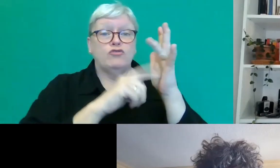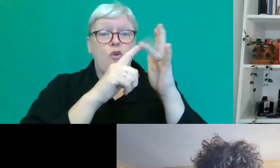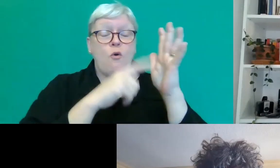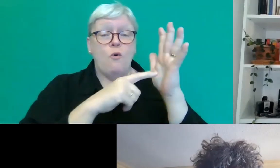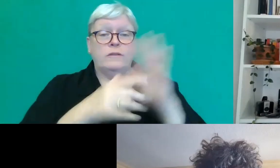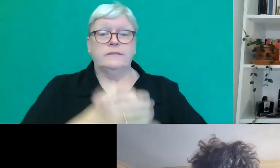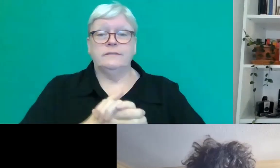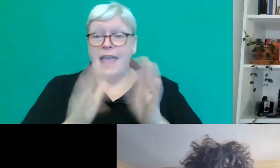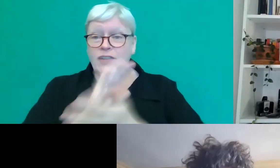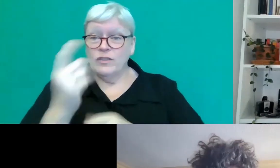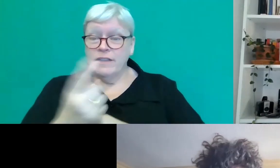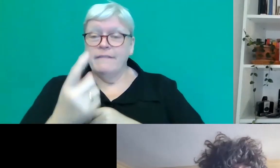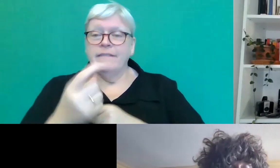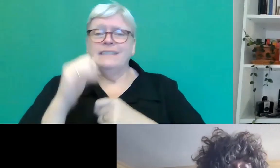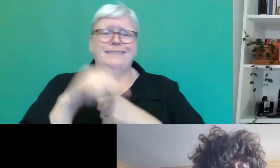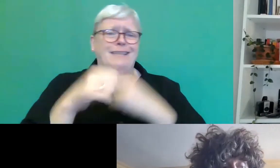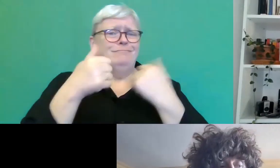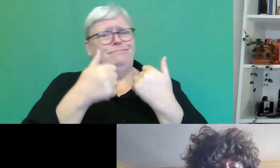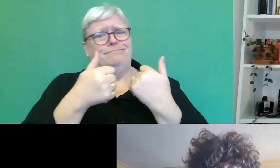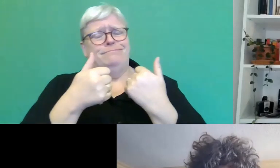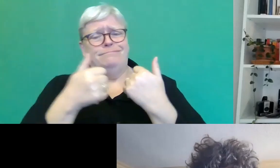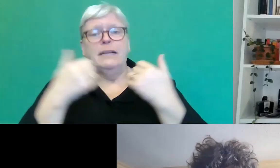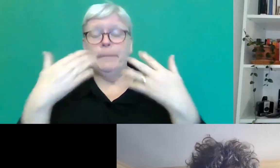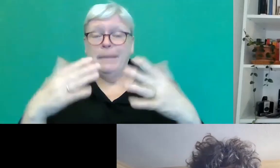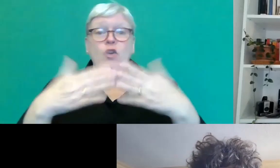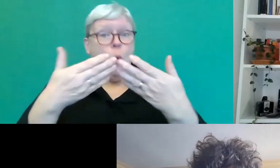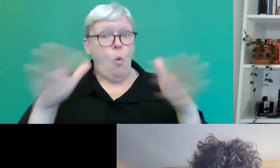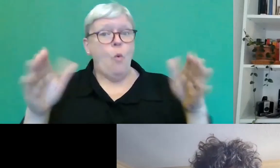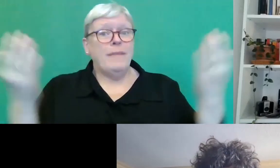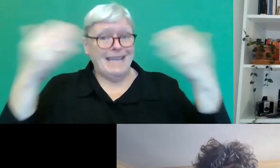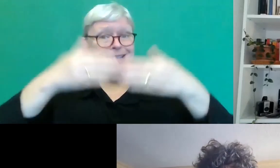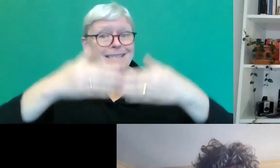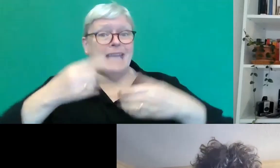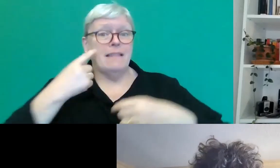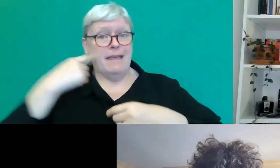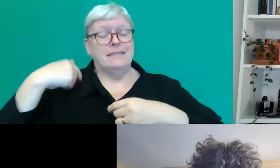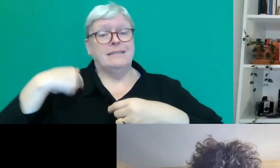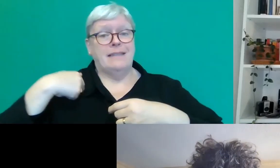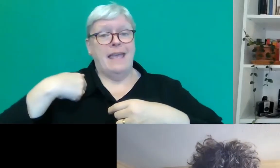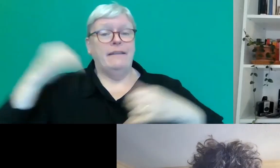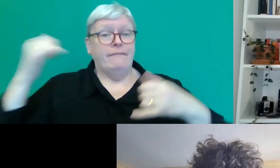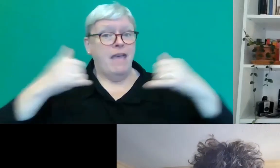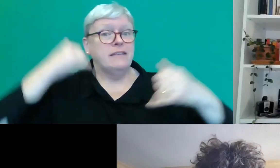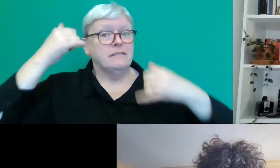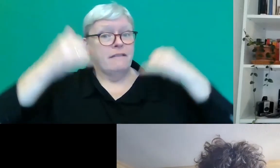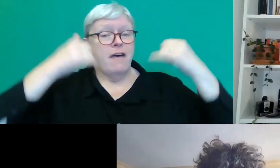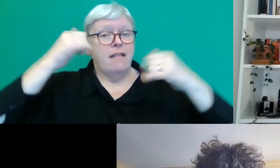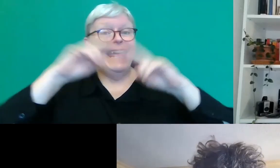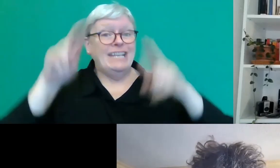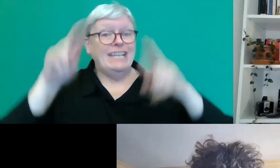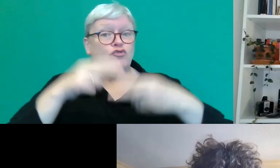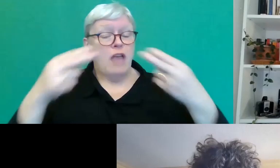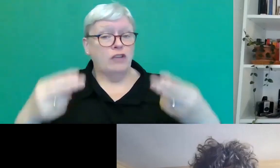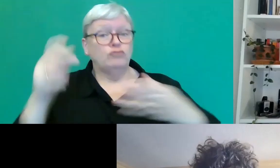you enjoying it? Great. Yeah, we just did the big opening night show last night, which was a big festival of international literature. It